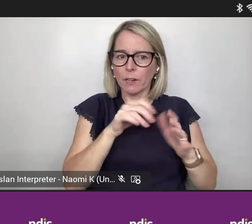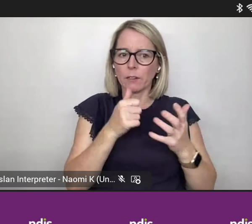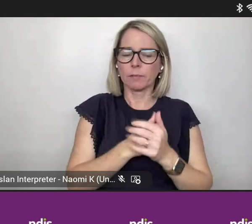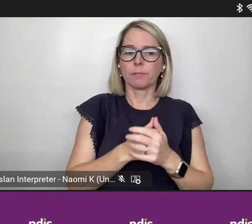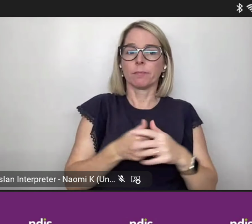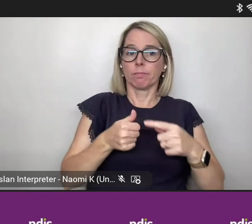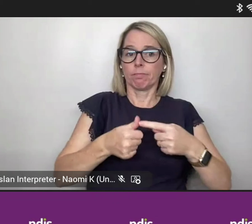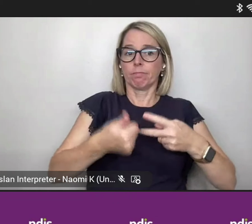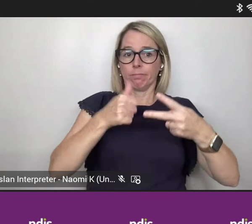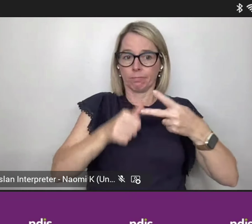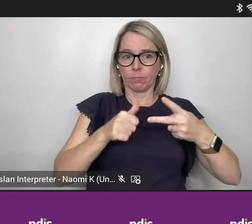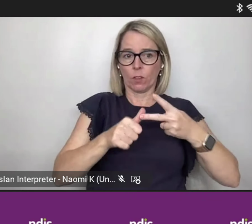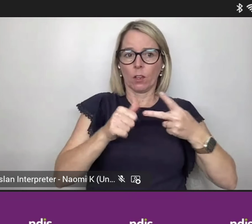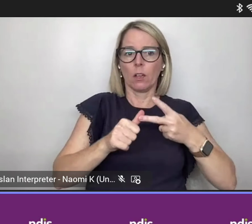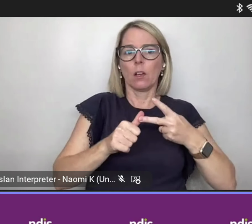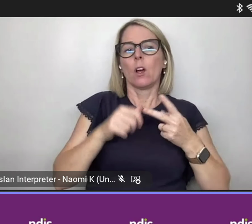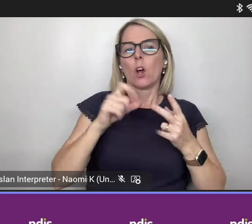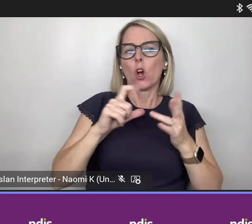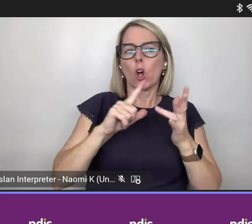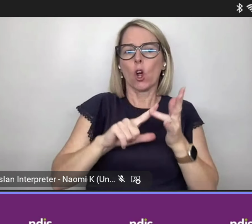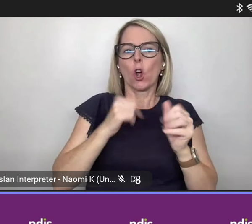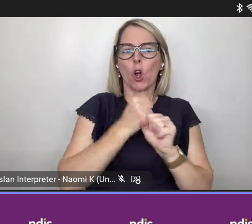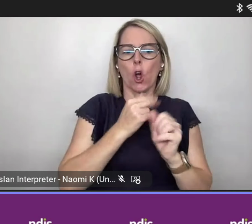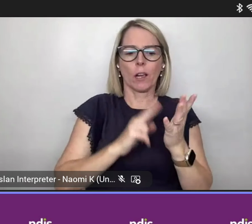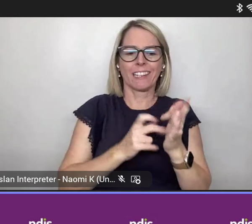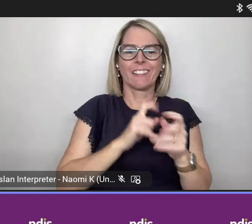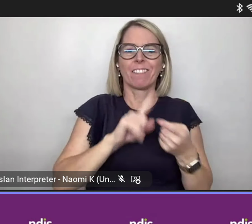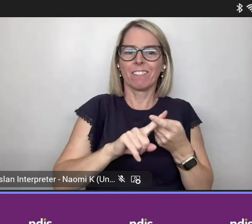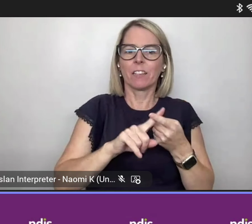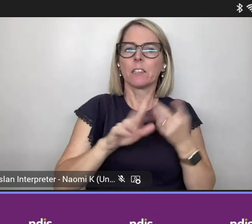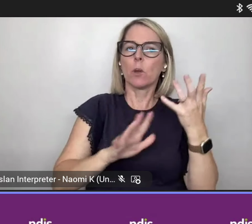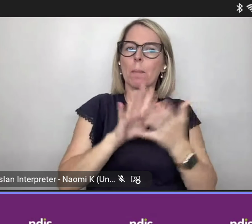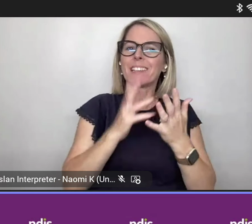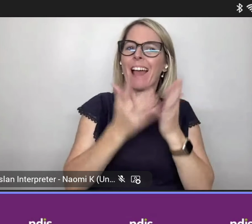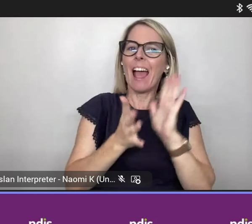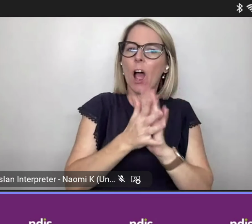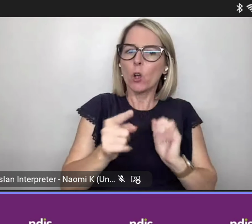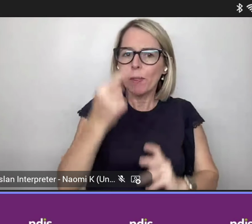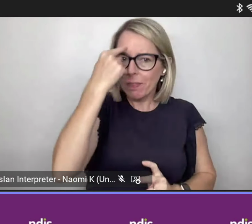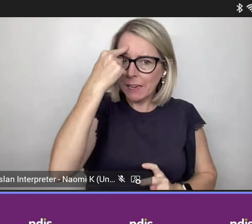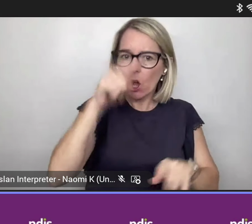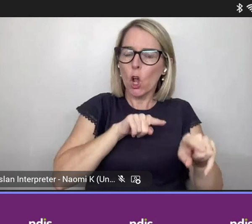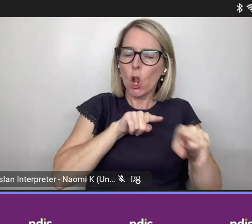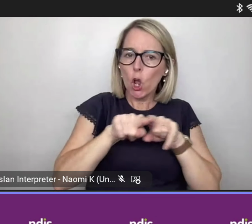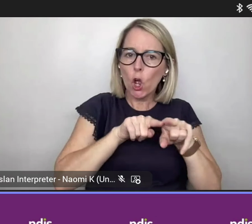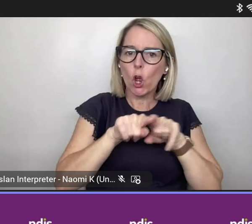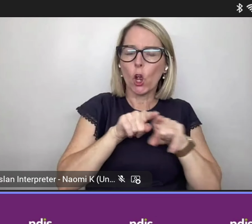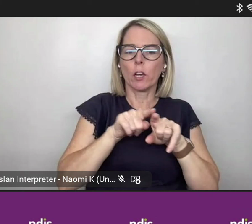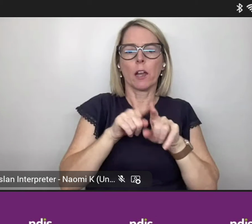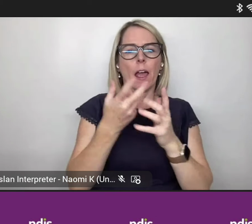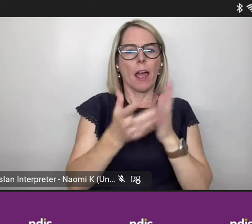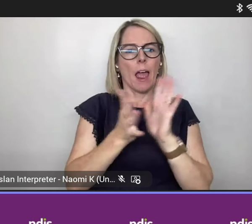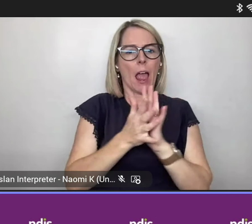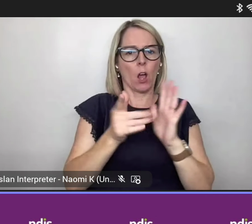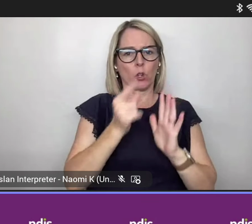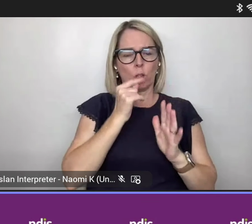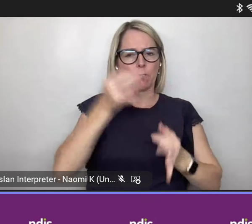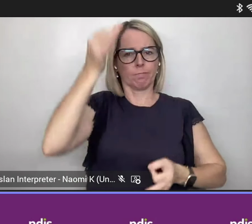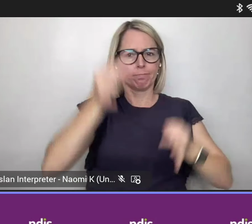you think, learn new things, use judgments to make decisions, and pay